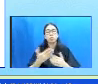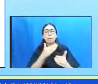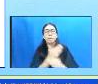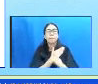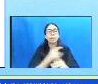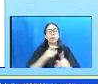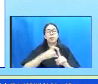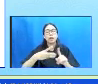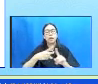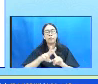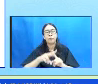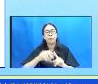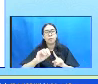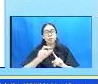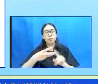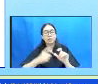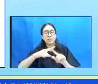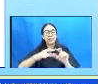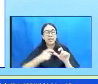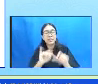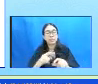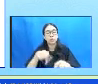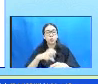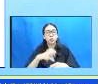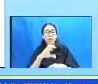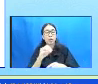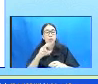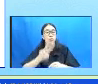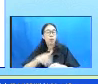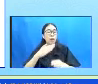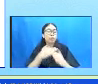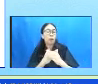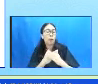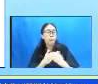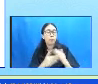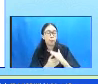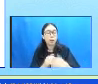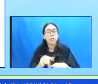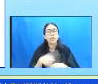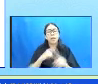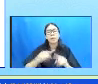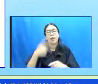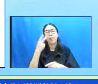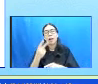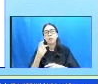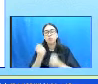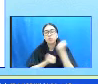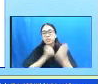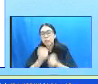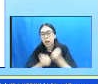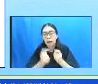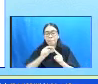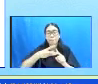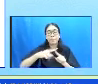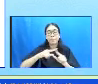Indonesia, millions of smallholders depend on palm oil for their livelihoods. But they have to be supported in growing their